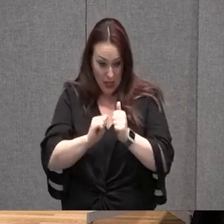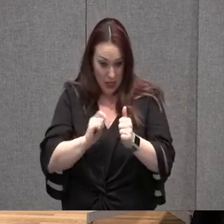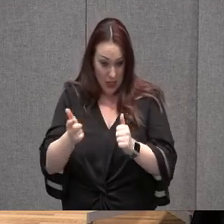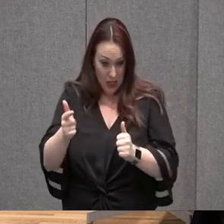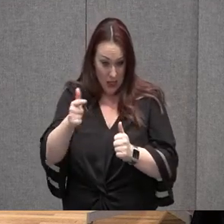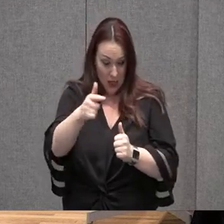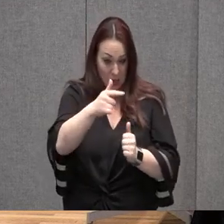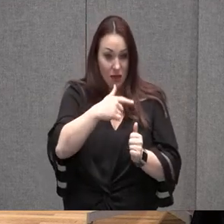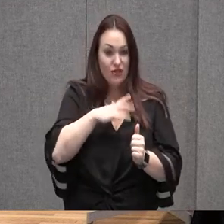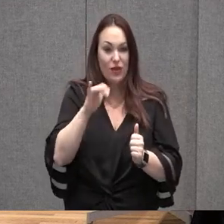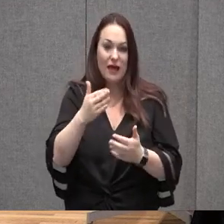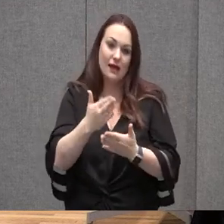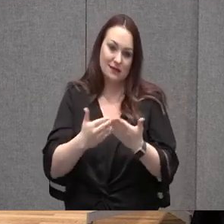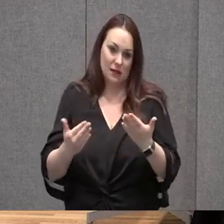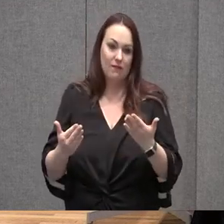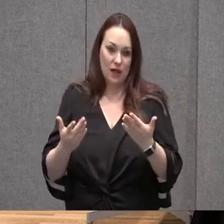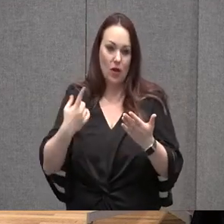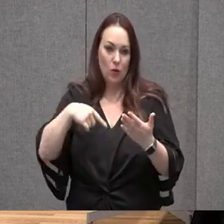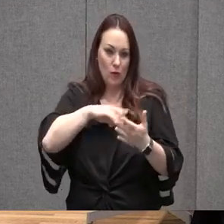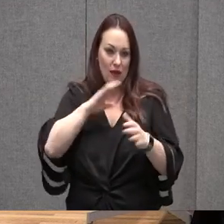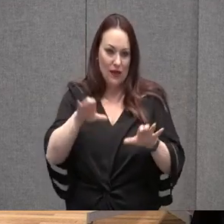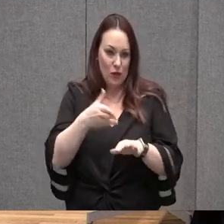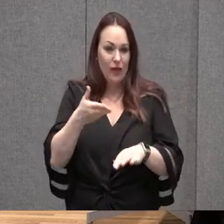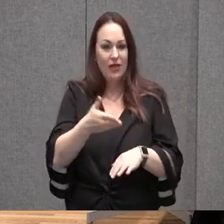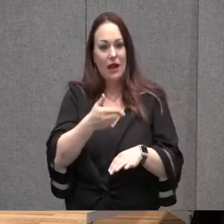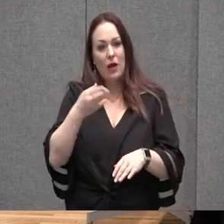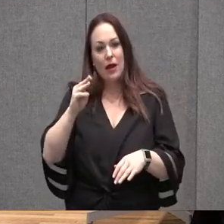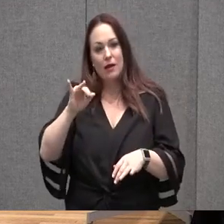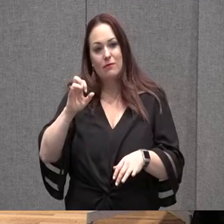And so that's something we do there at Mission.